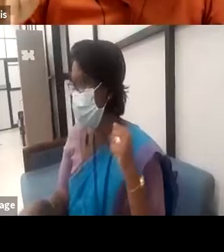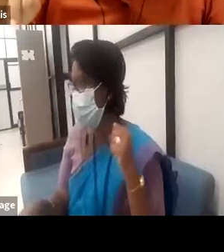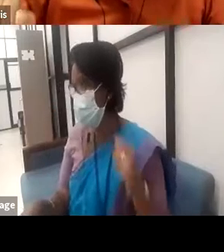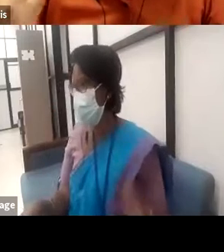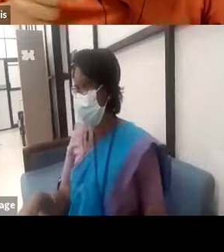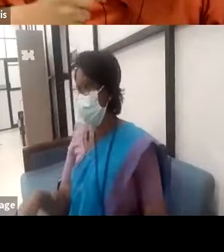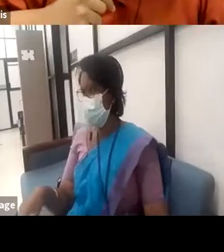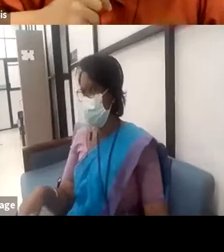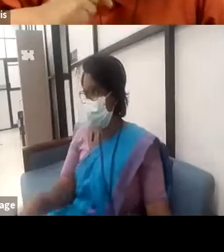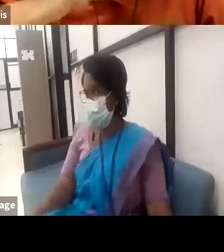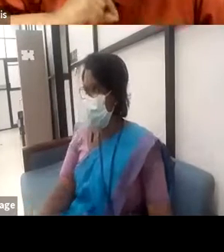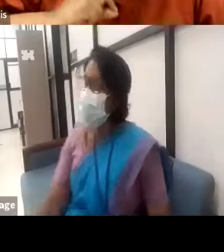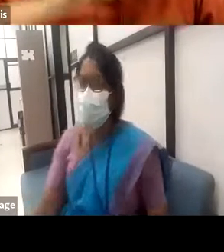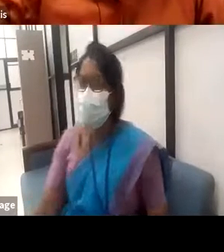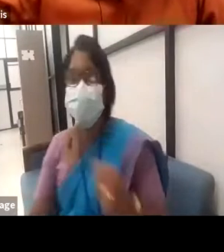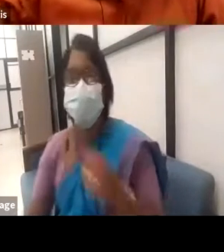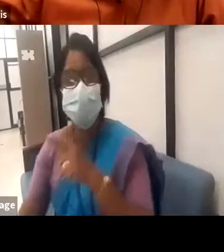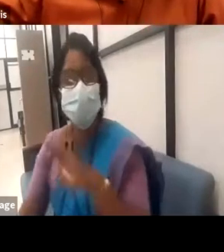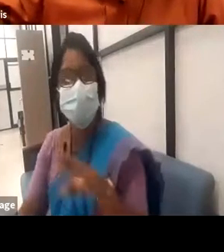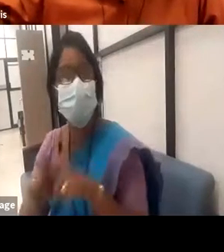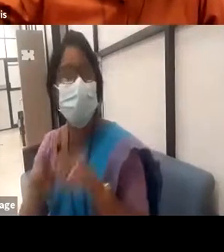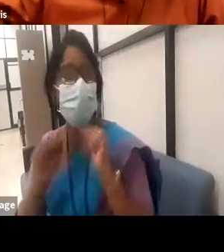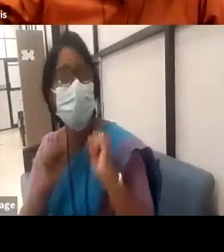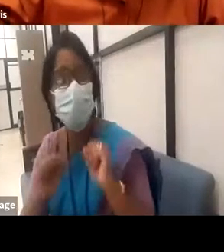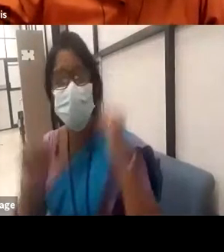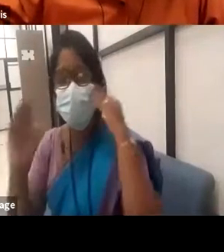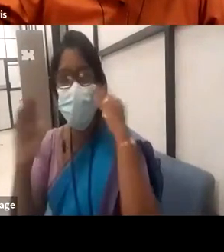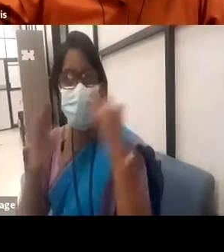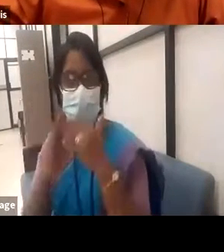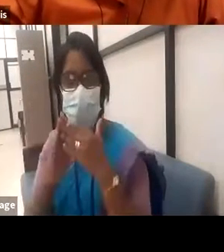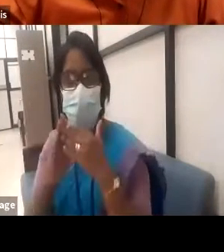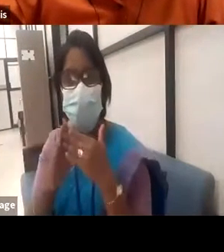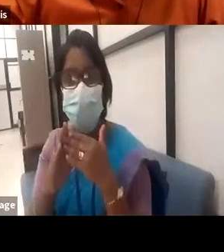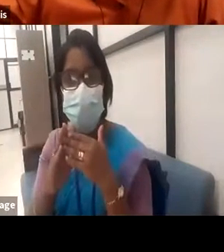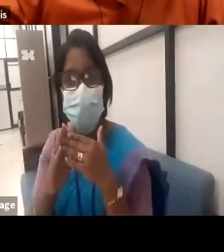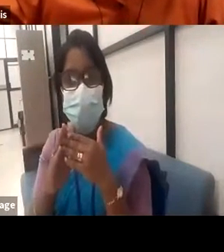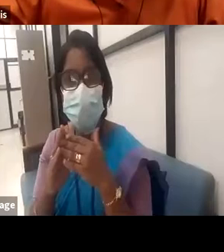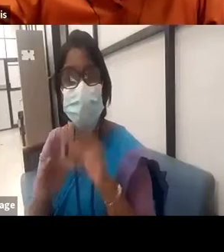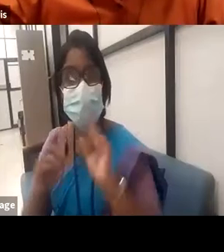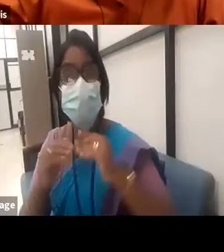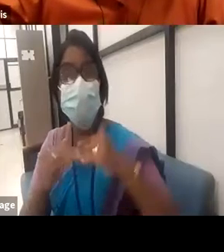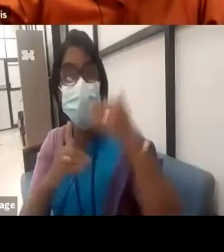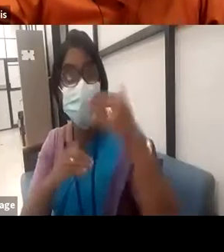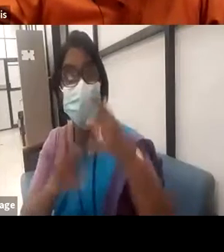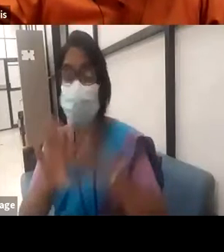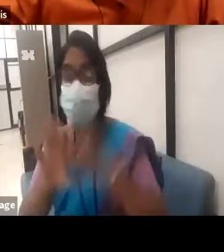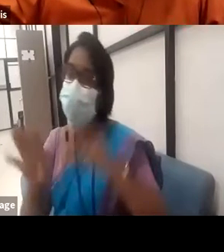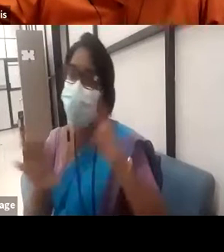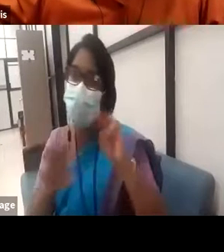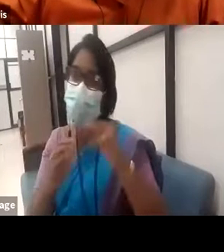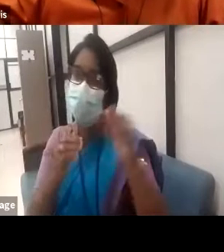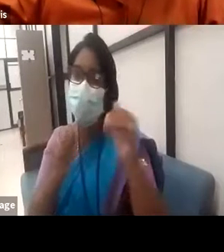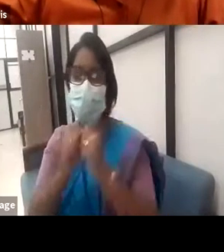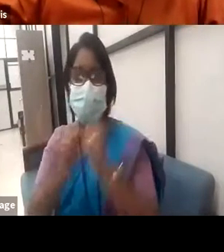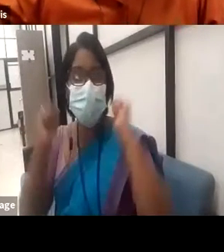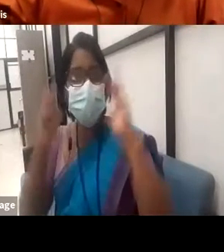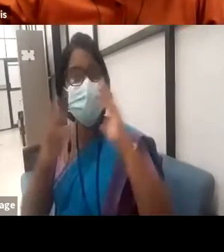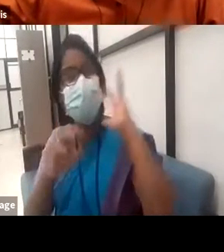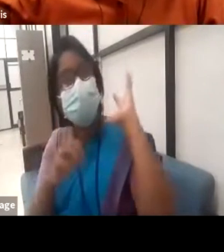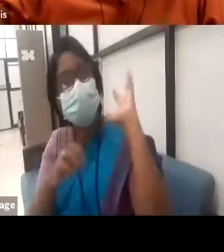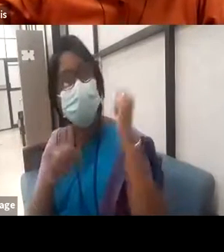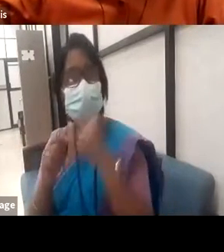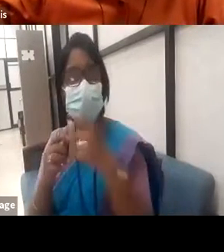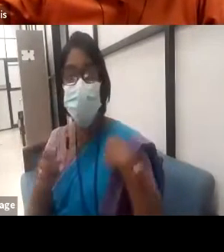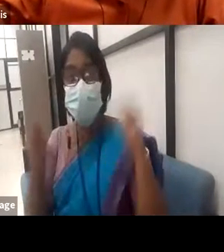not only take Celine into the next 30 years, but how do we reposition handlooms, Sri Lanka's handlooms,